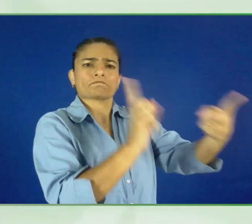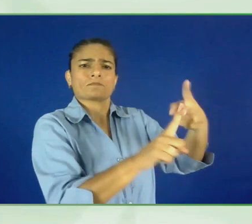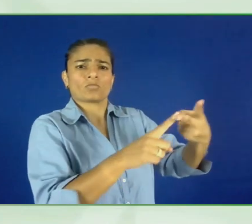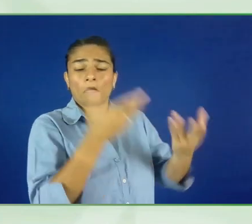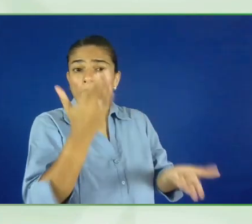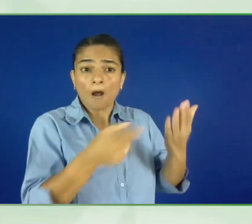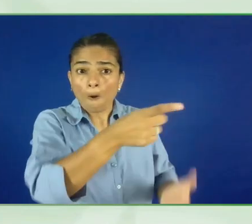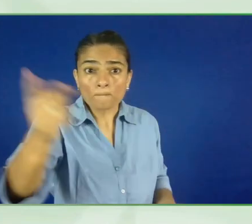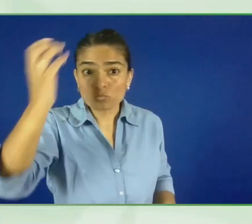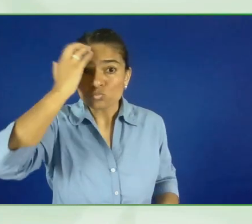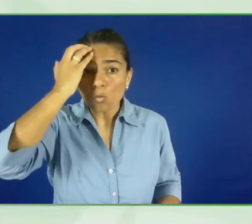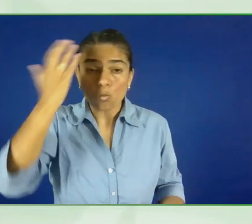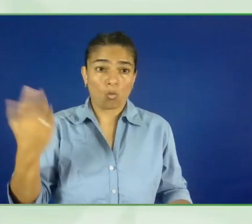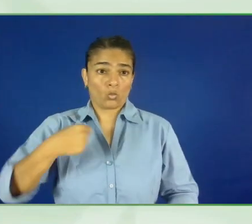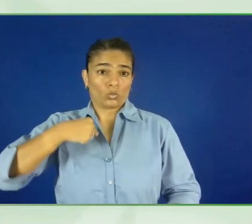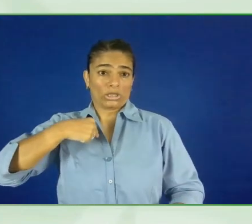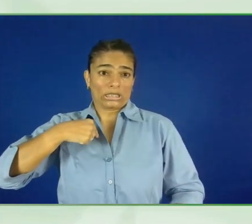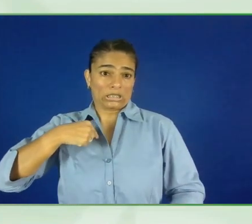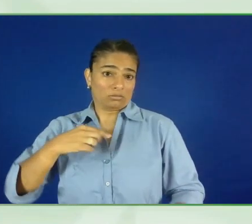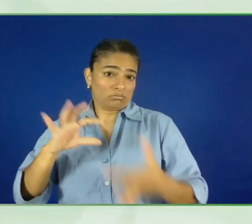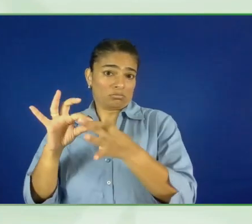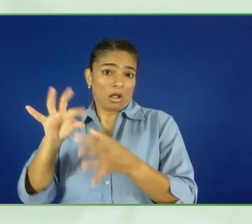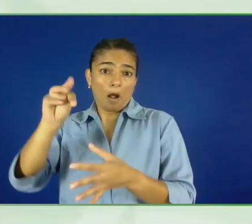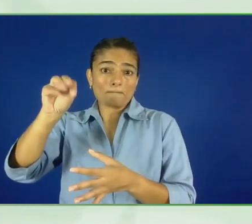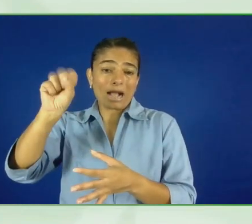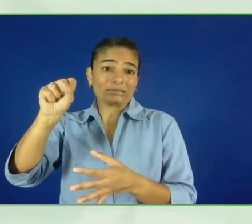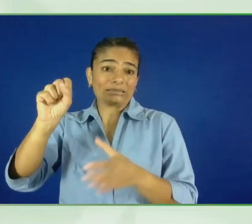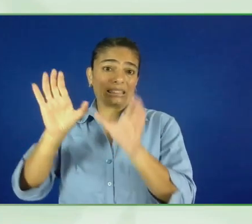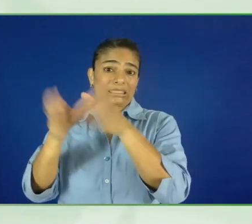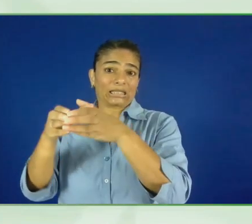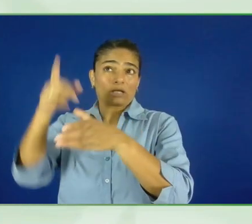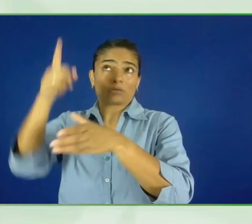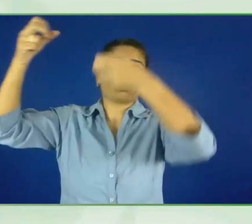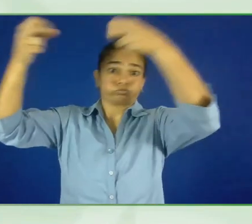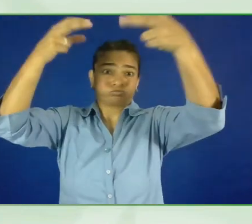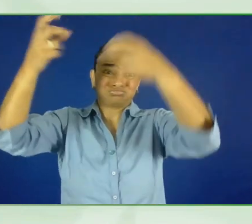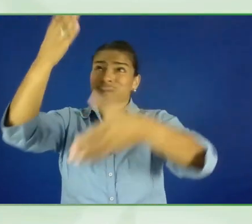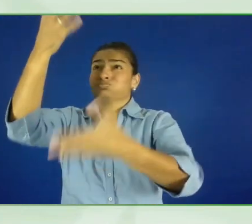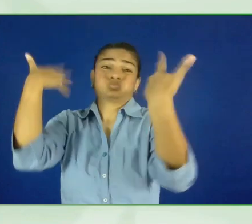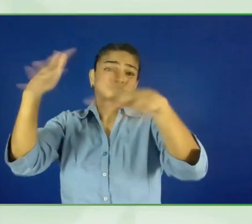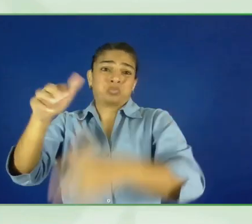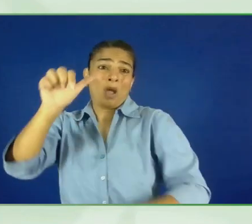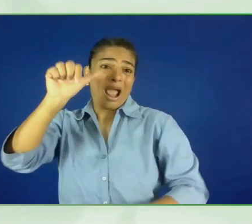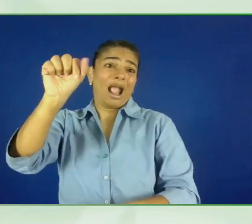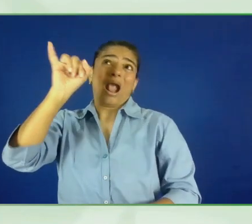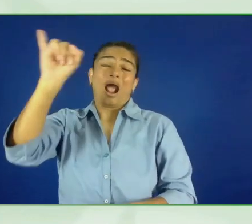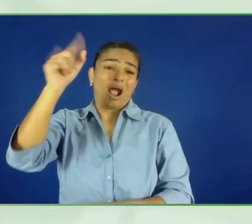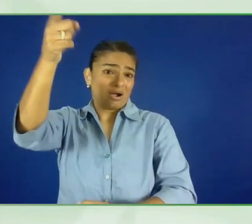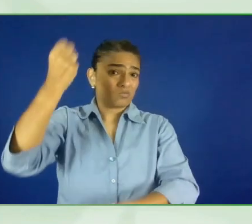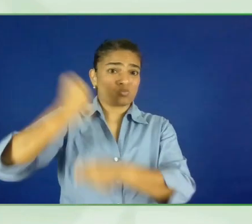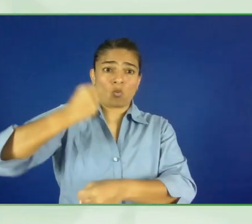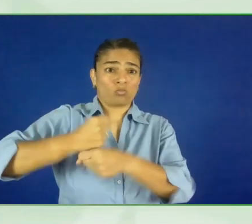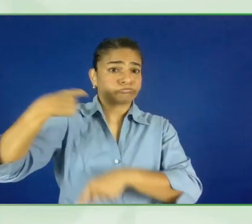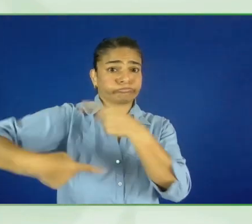MS Teams for the captioning here. So this is artificial intelligence at work. And some presenter used the